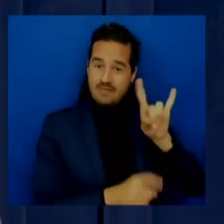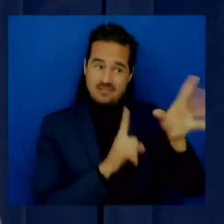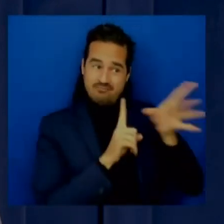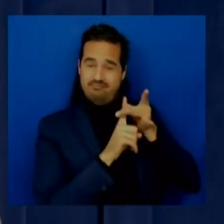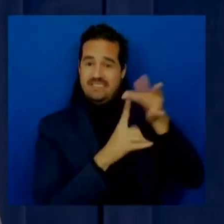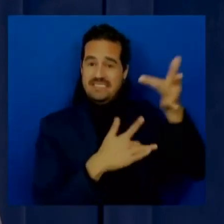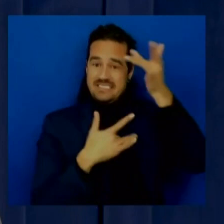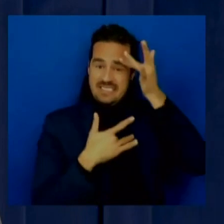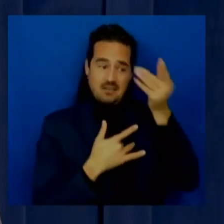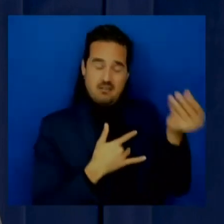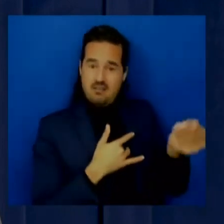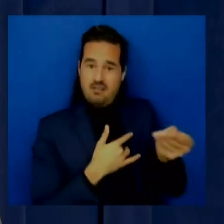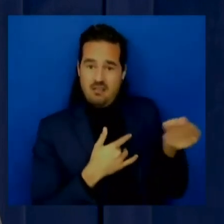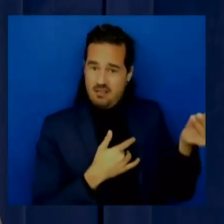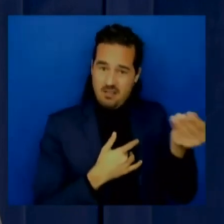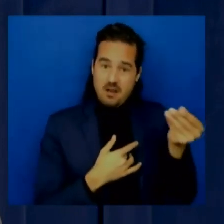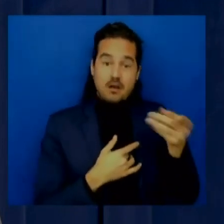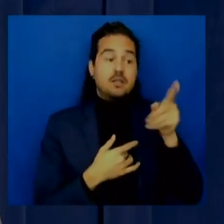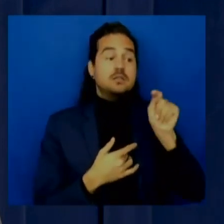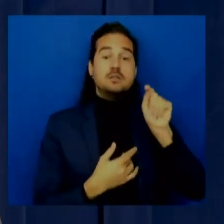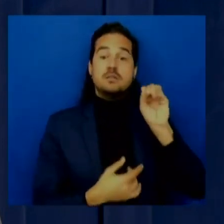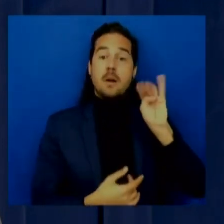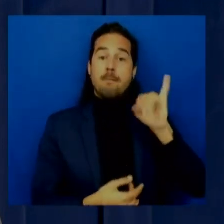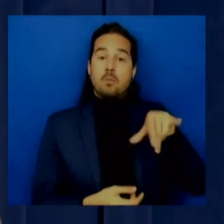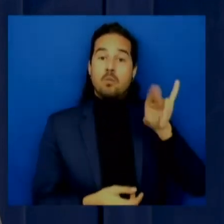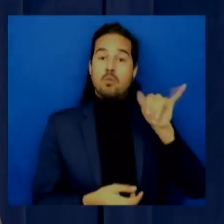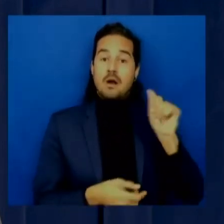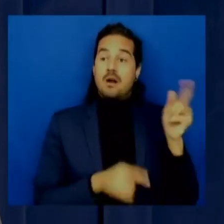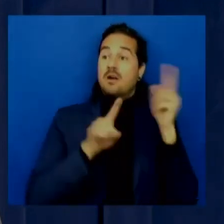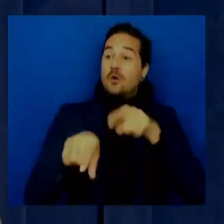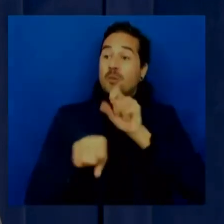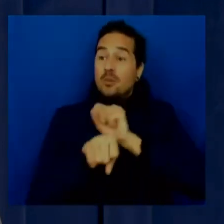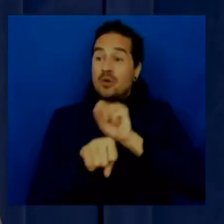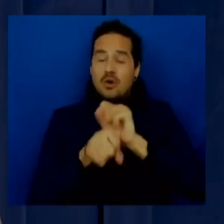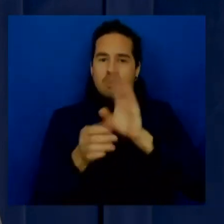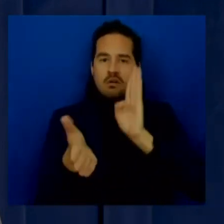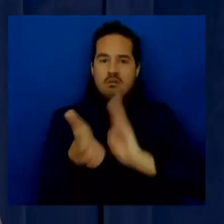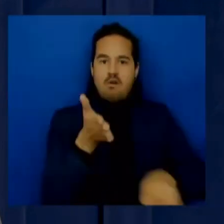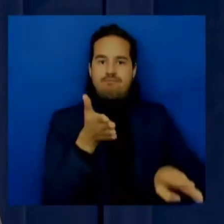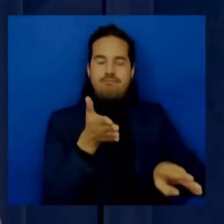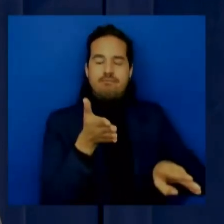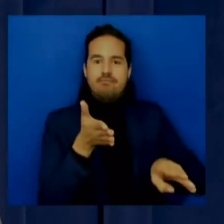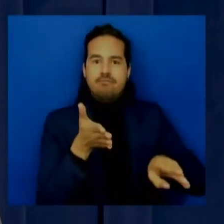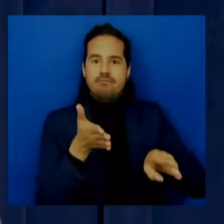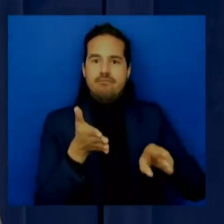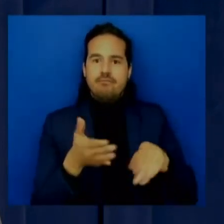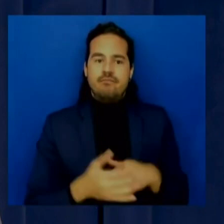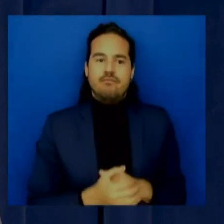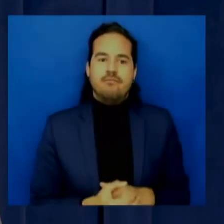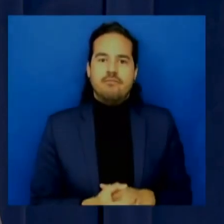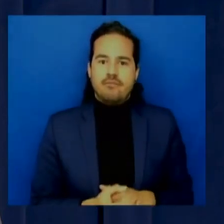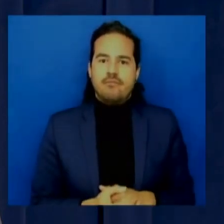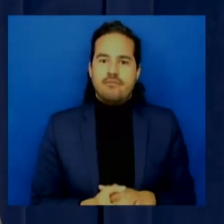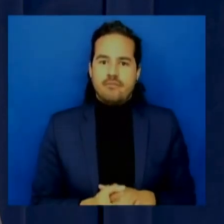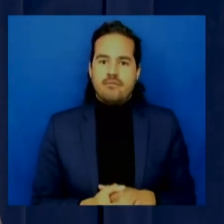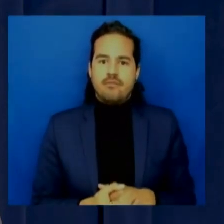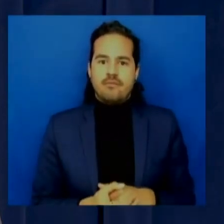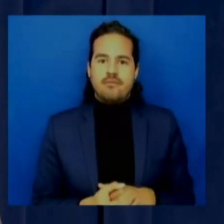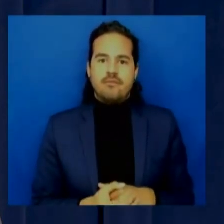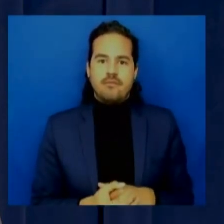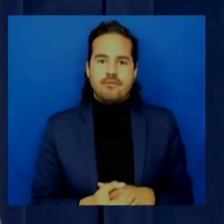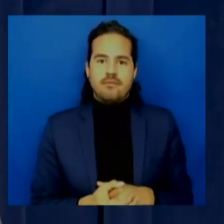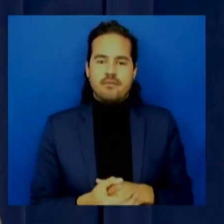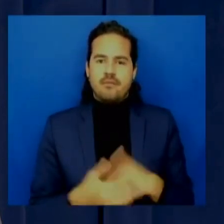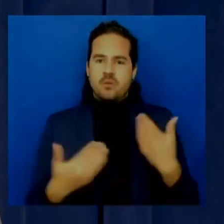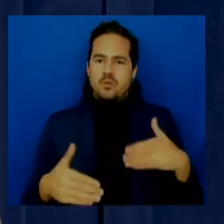I think you have actually a very generous landlord, which, by the way, we're trying to help small landlords as well here. At the same time, we're